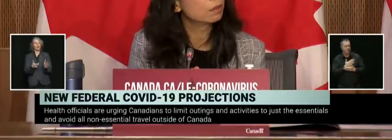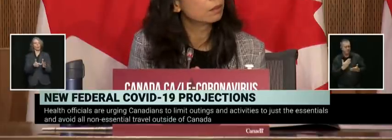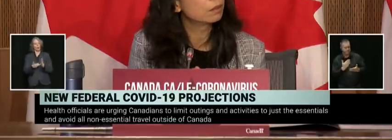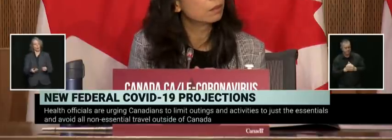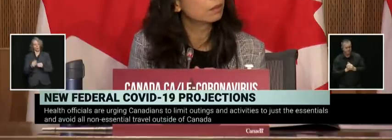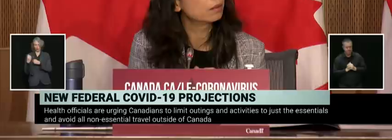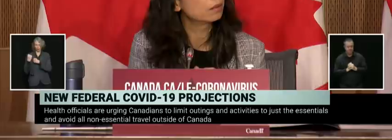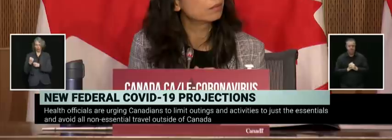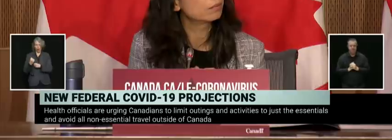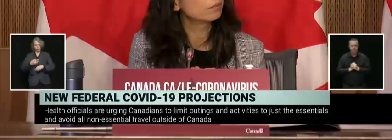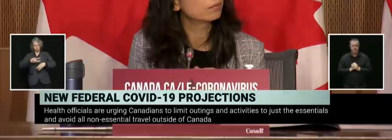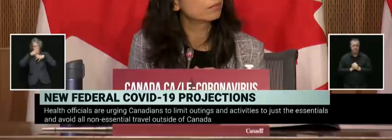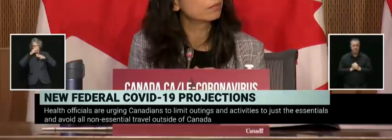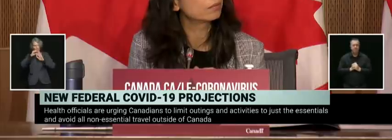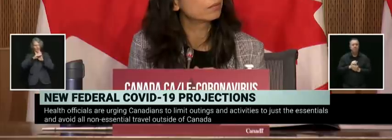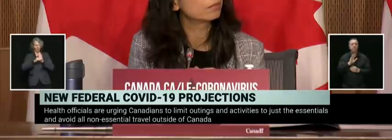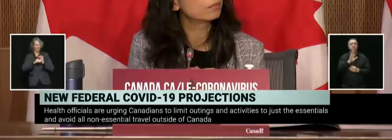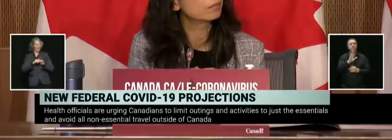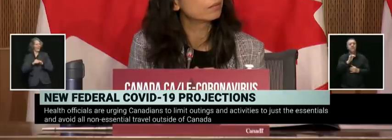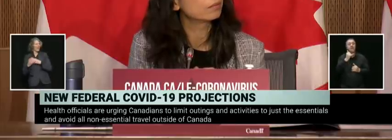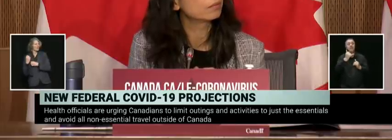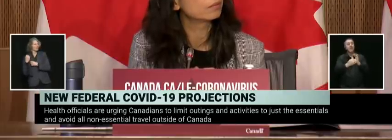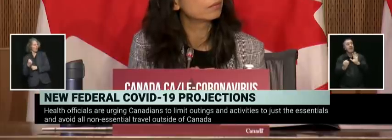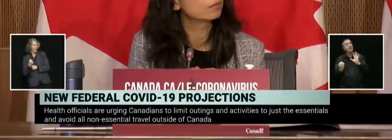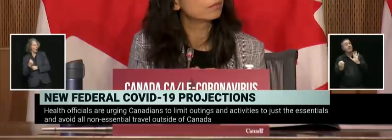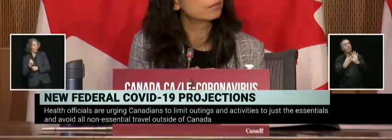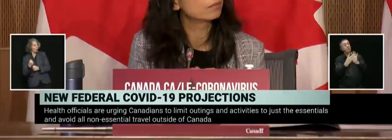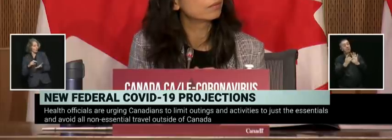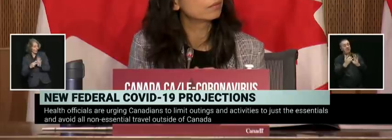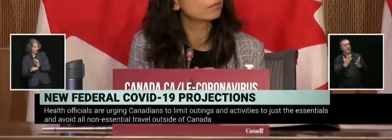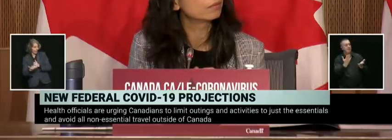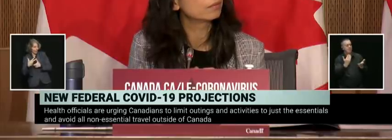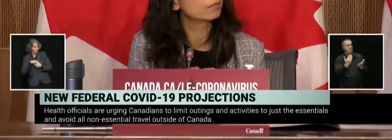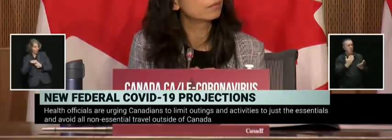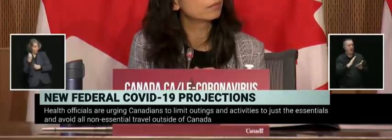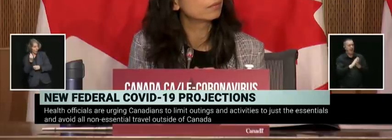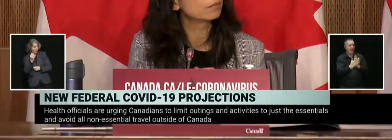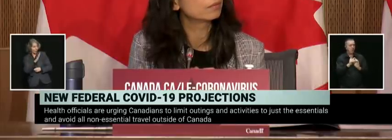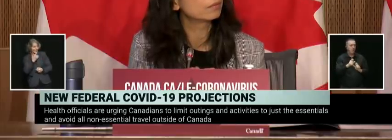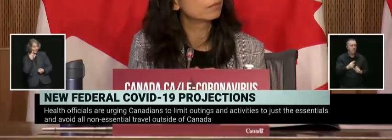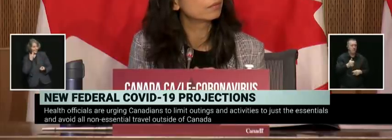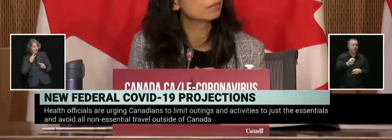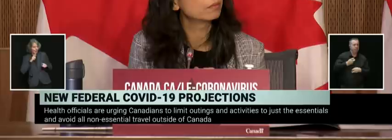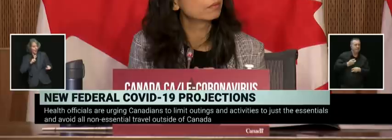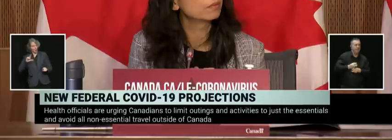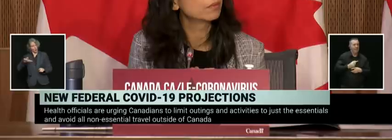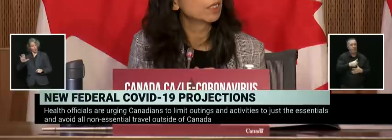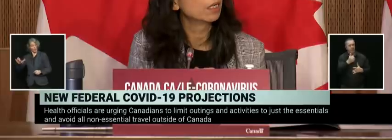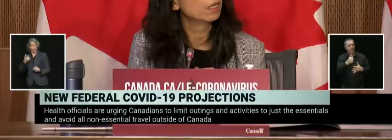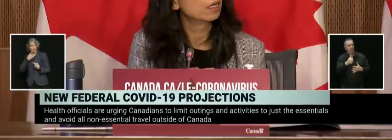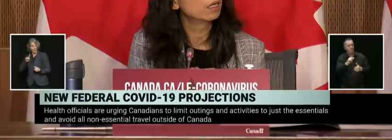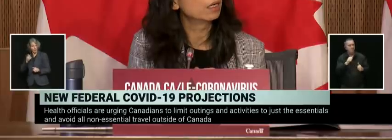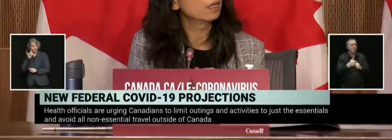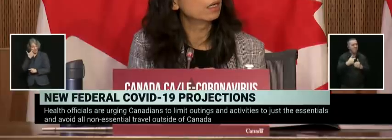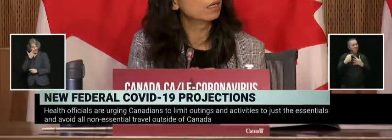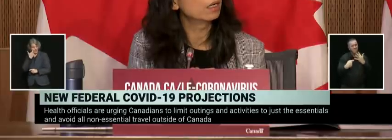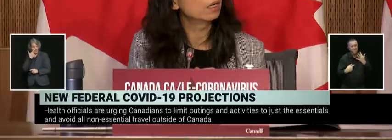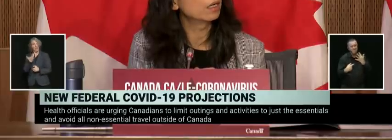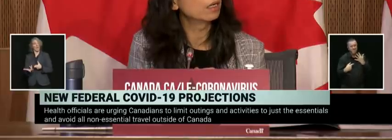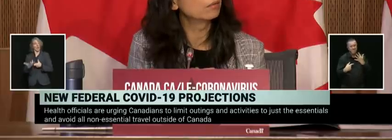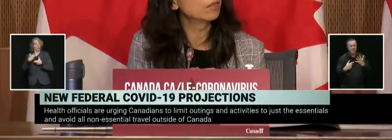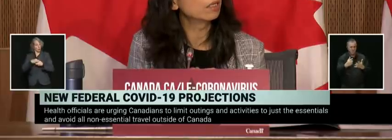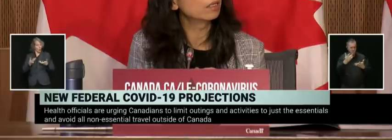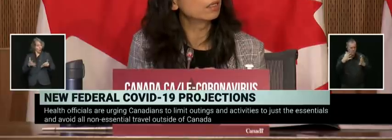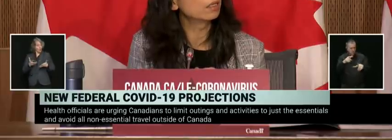stronger health measures, is that based on is that already factoring in the Ontario shutdown or stay-at-home order?